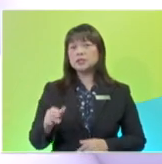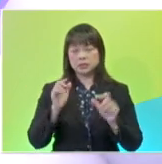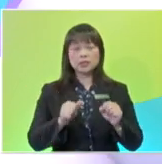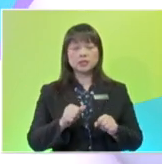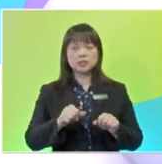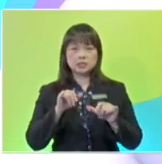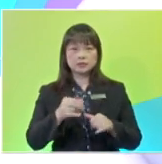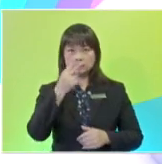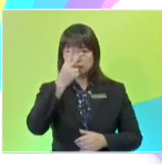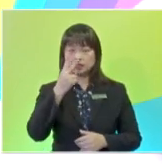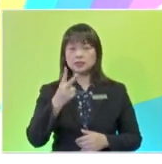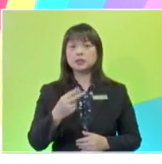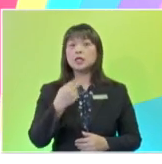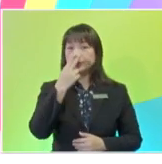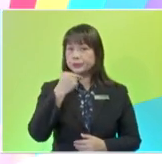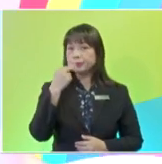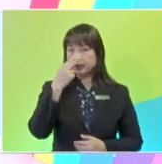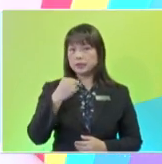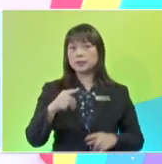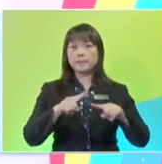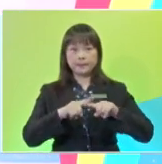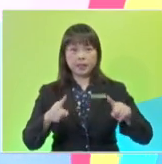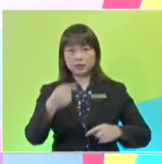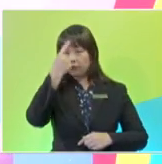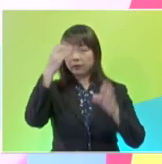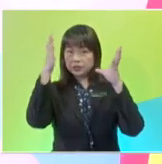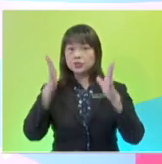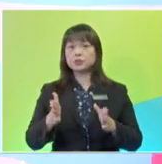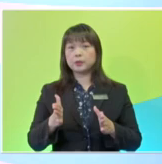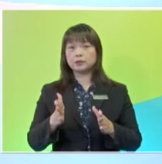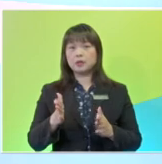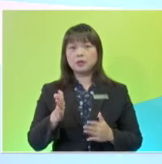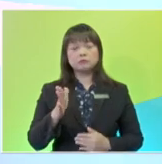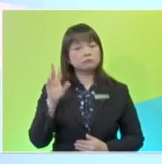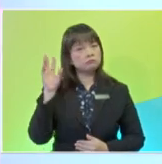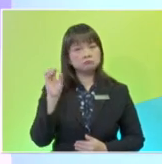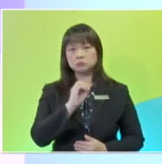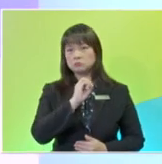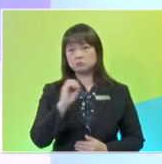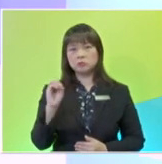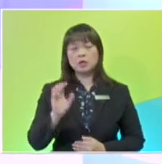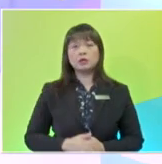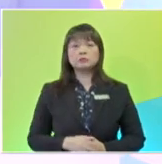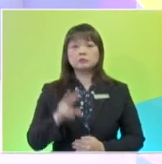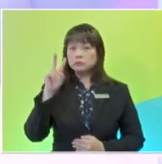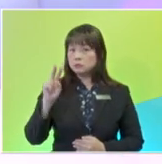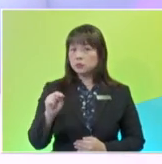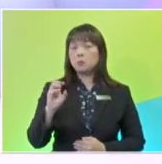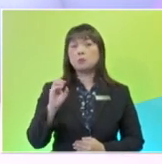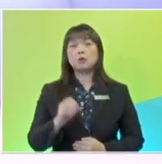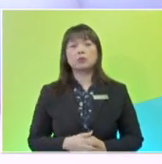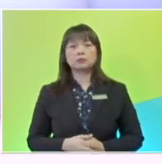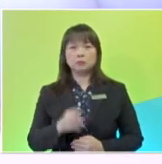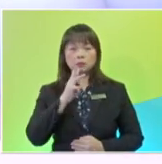what they call sugar particles. But for mine, you can't see it anymore. Yeah. Okay, it's very little. Yes. Okay. So it